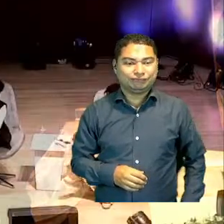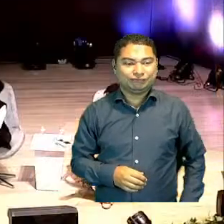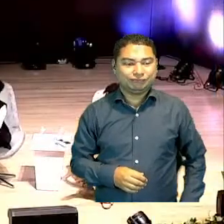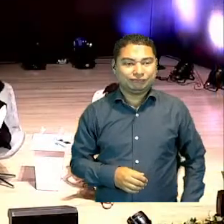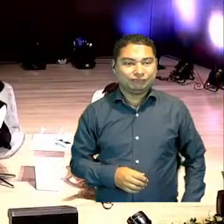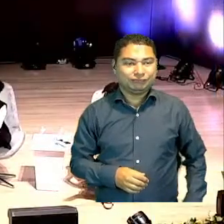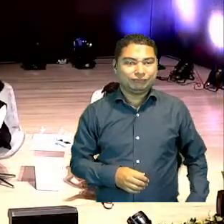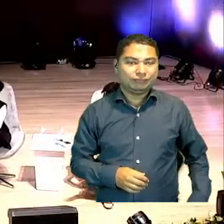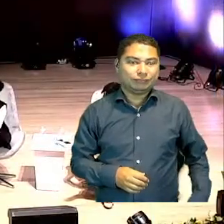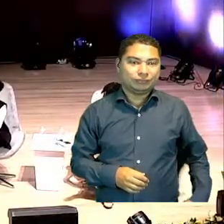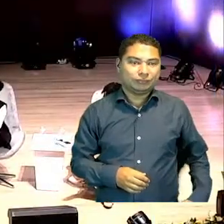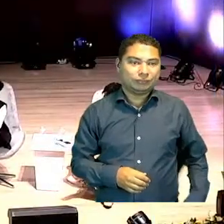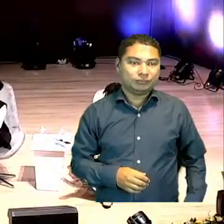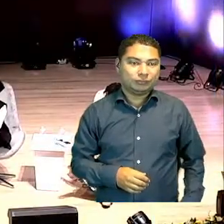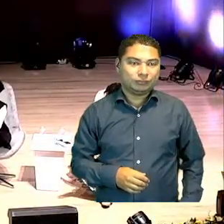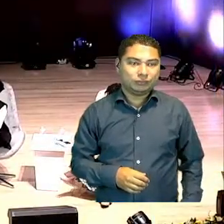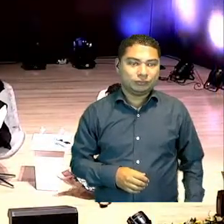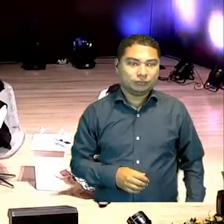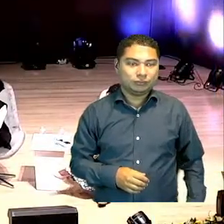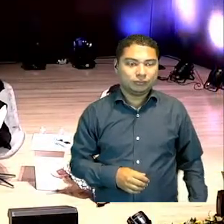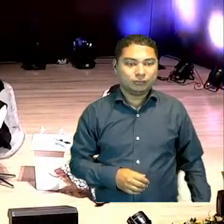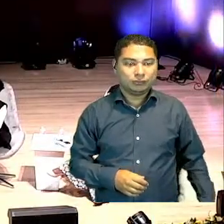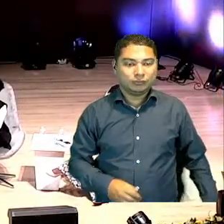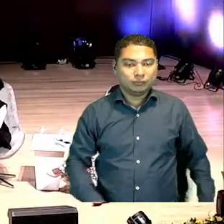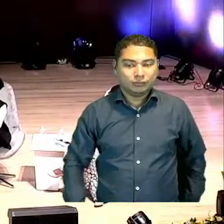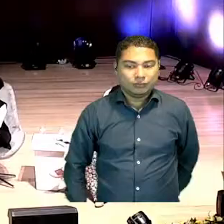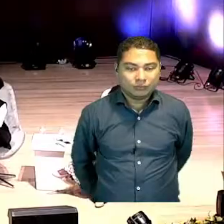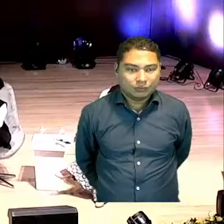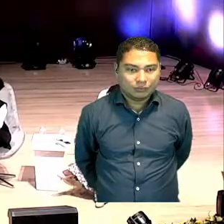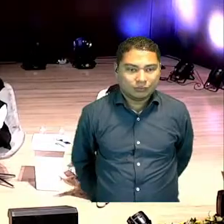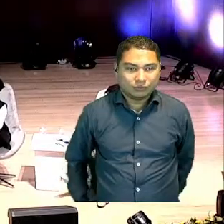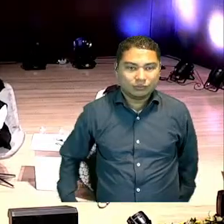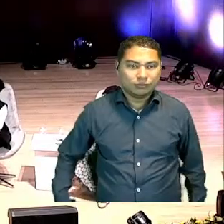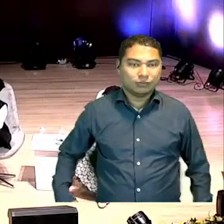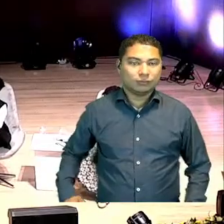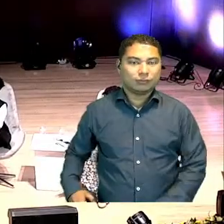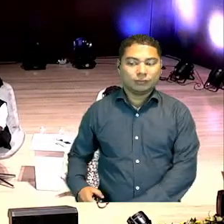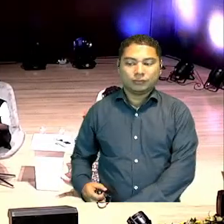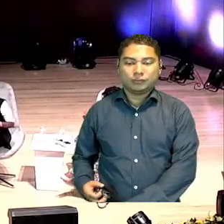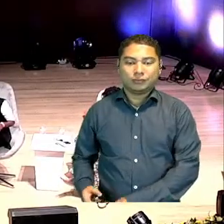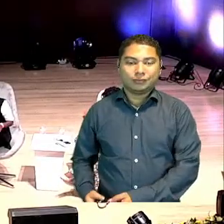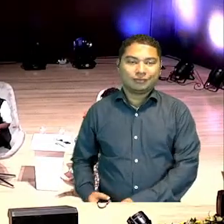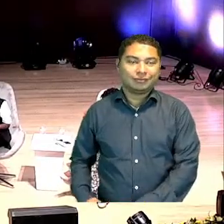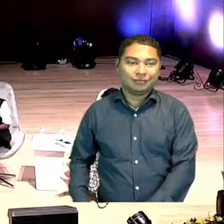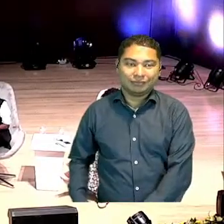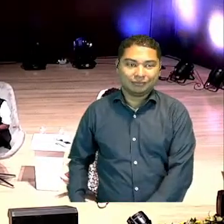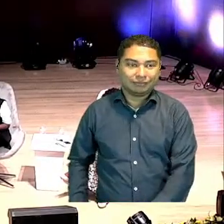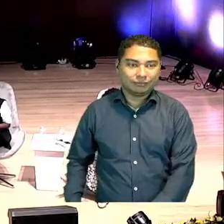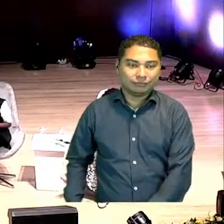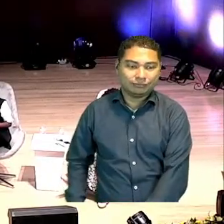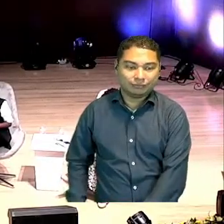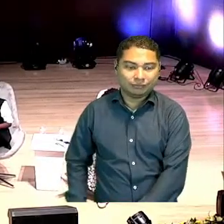Western world, if you want to see it that way. Okay, I won't have any more comeback questions.